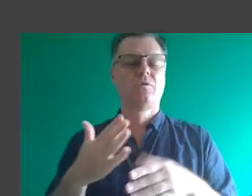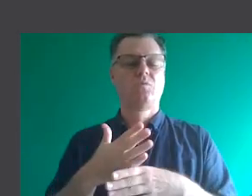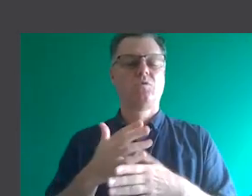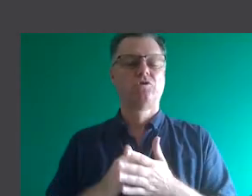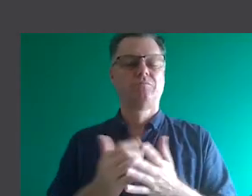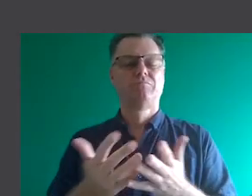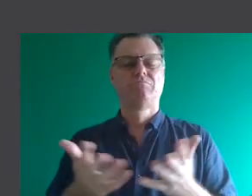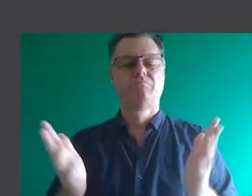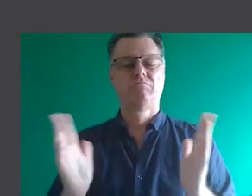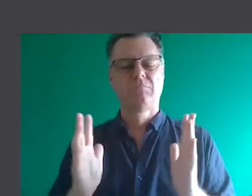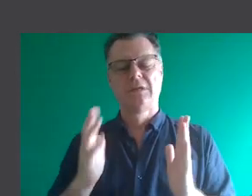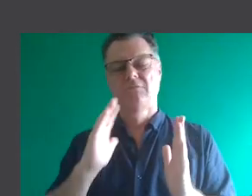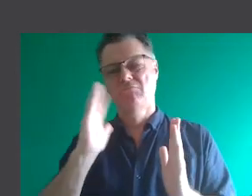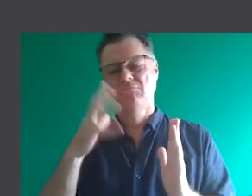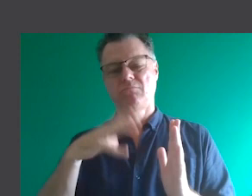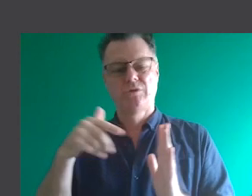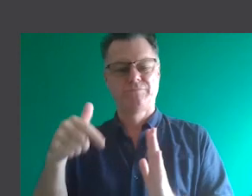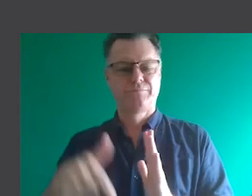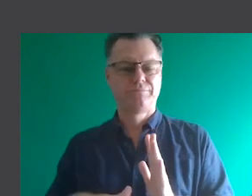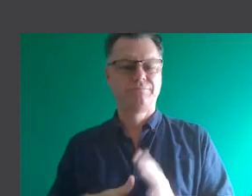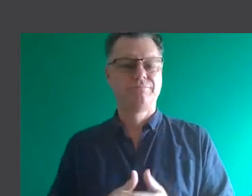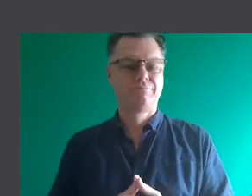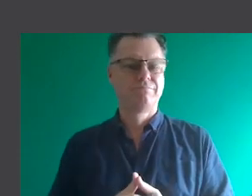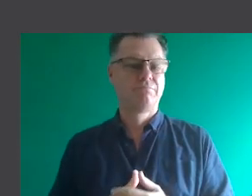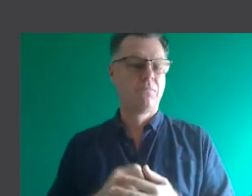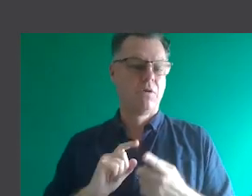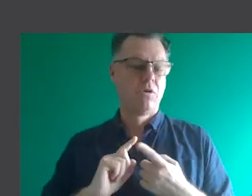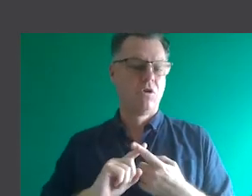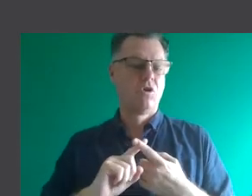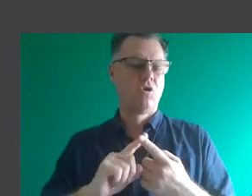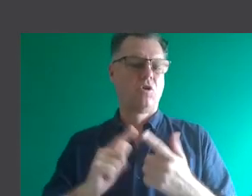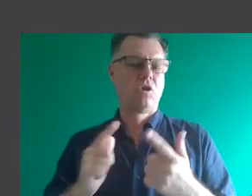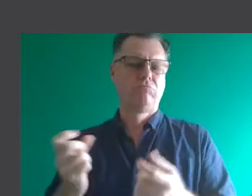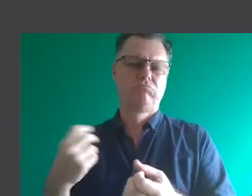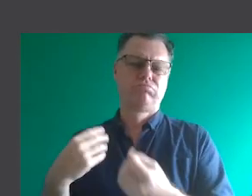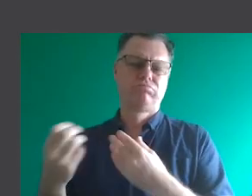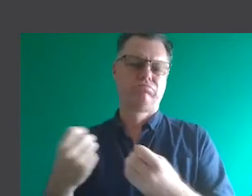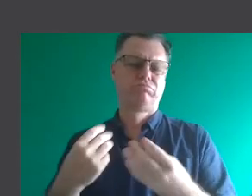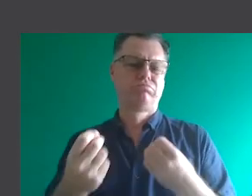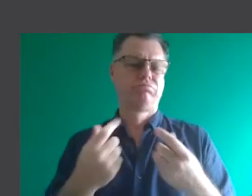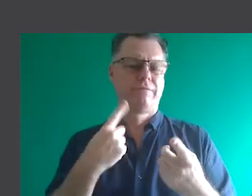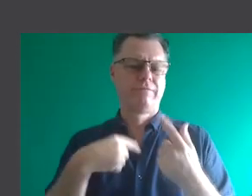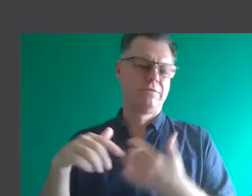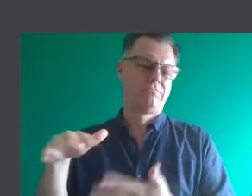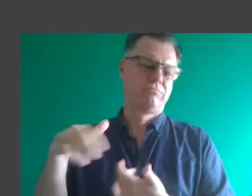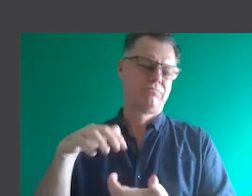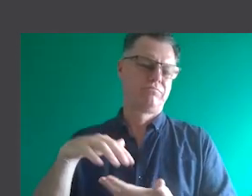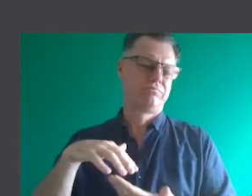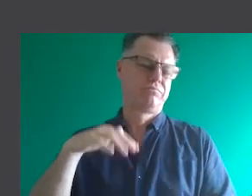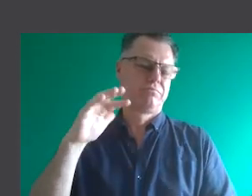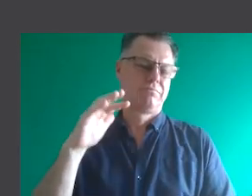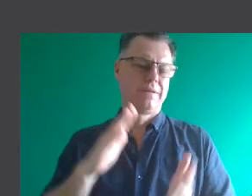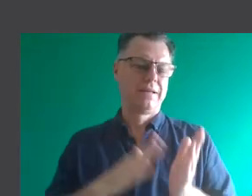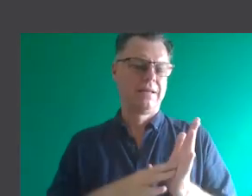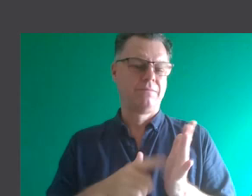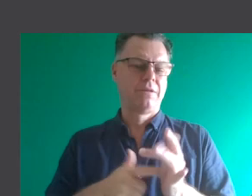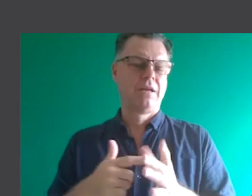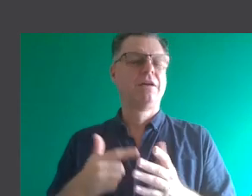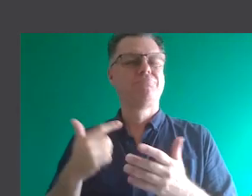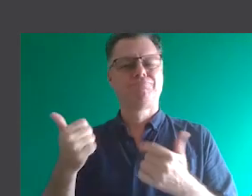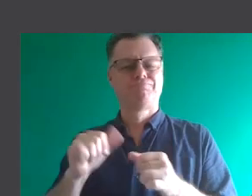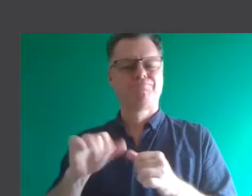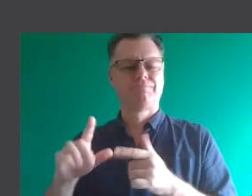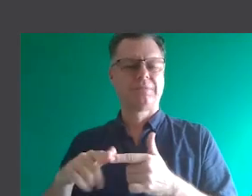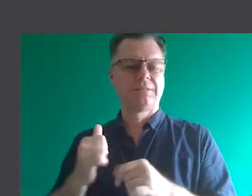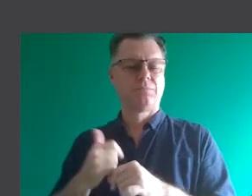we collaboratively put together a workshop to discuss some of those issues in more detail, and that's been ongoing. We've had a lot of to and fro between the